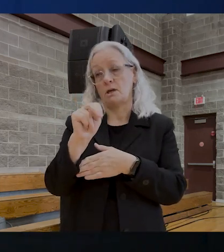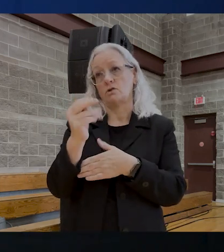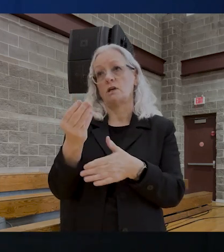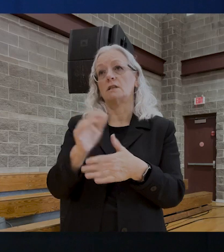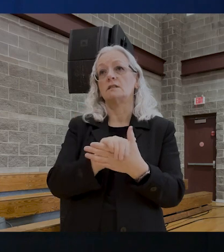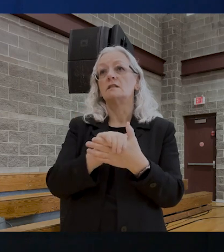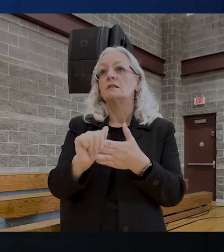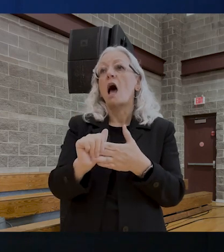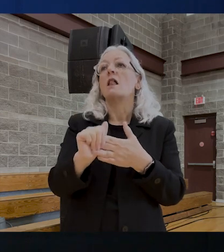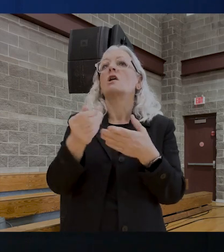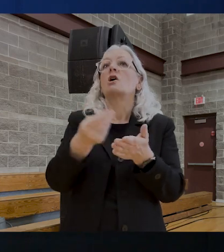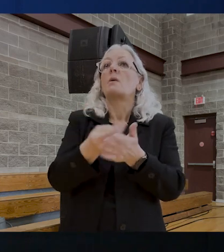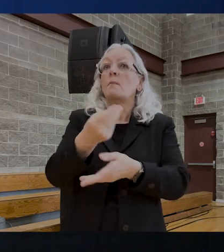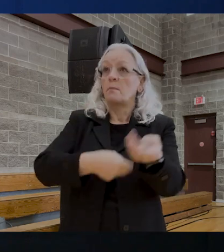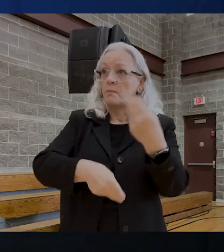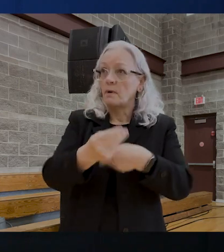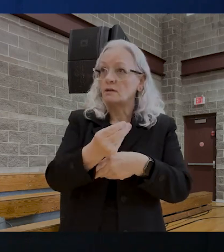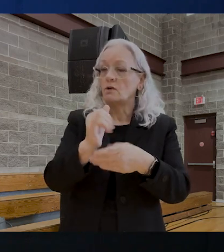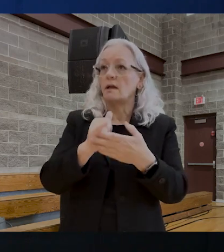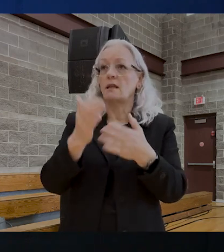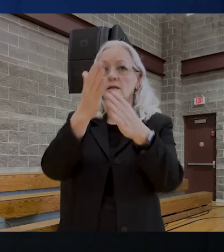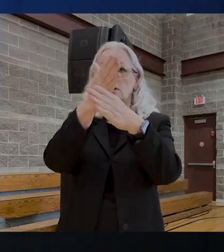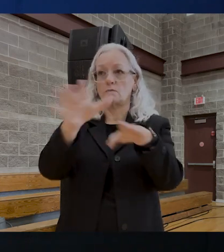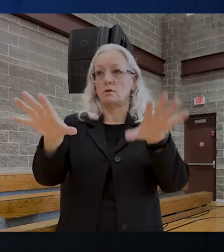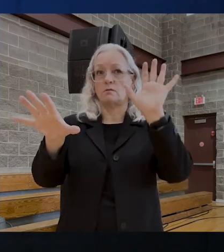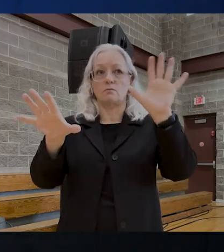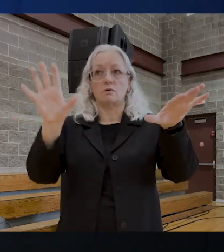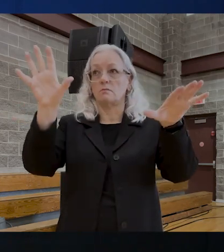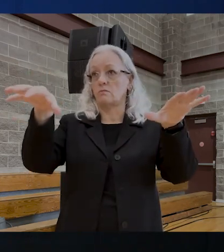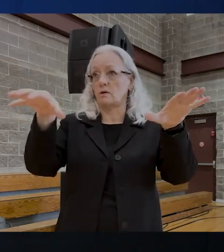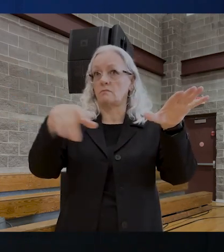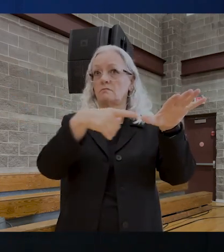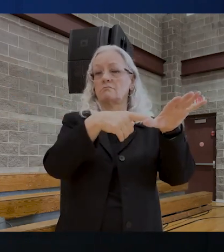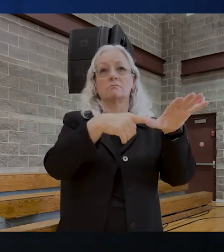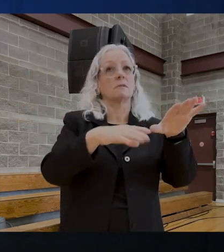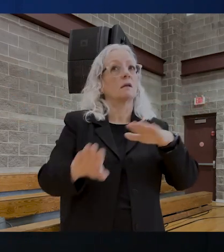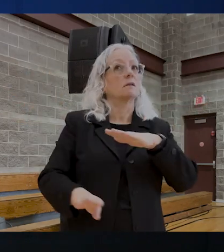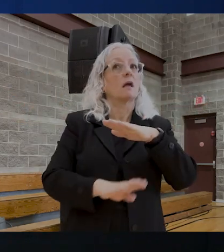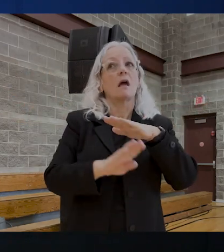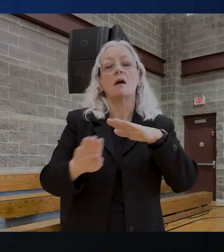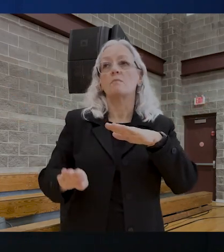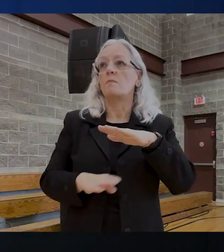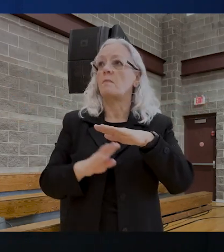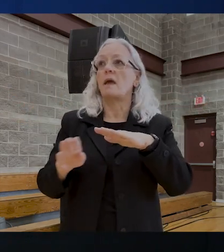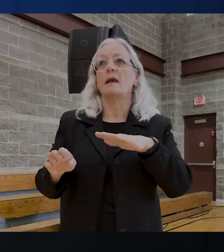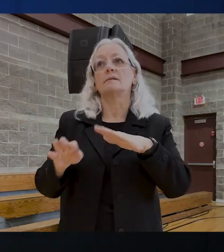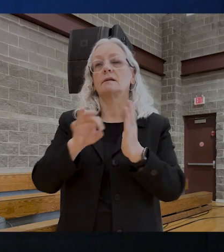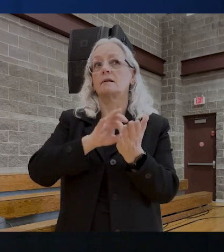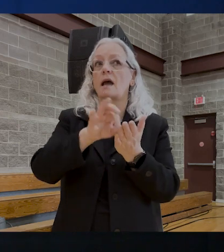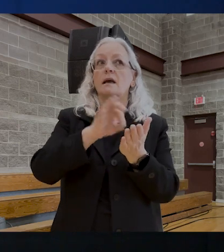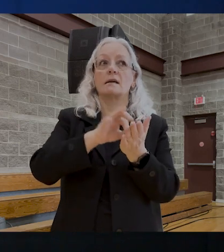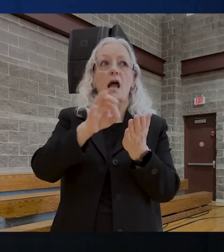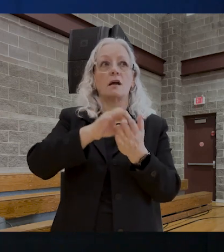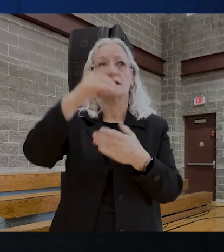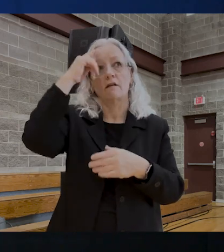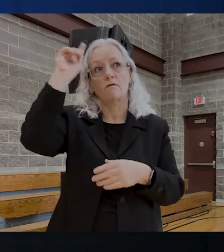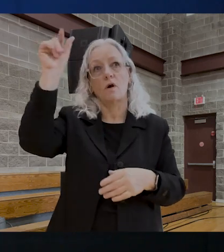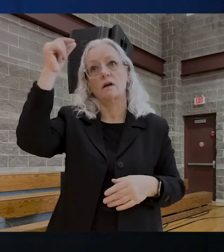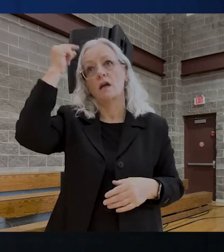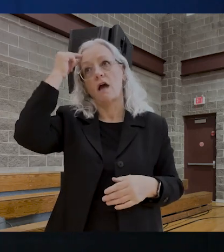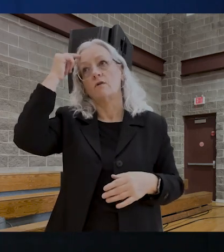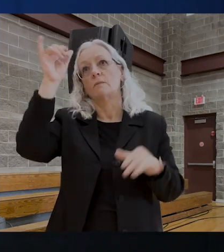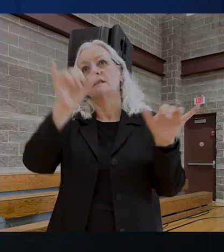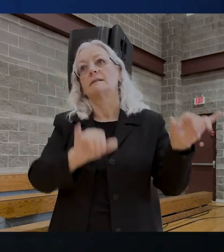broken down in 2 categories, and these are just basic accounting for government finance